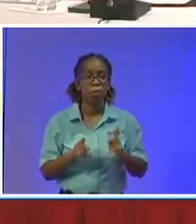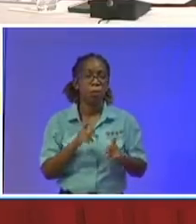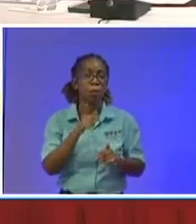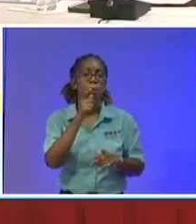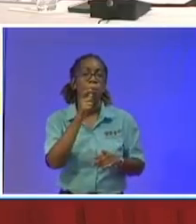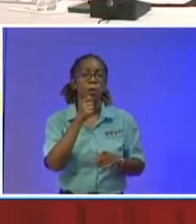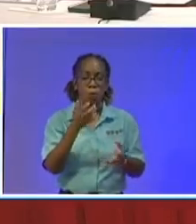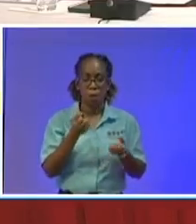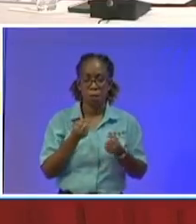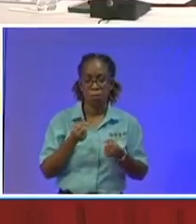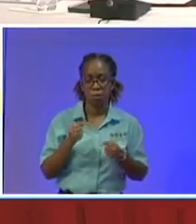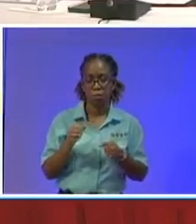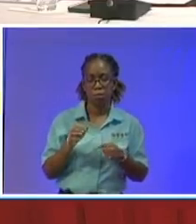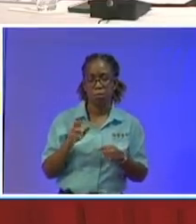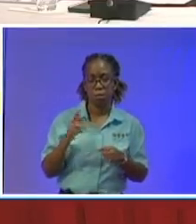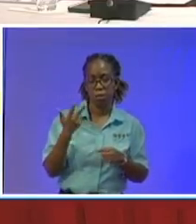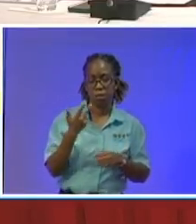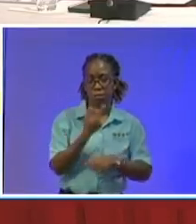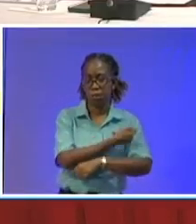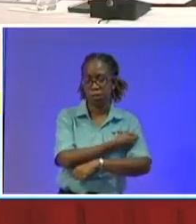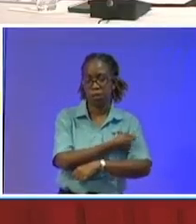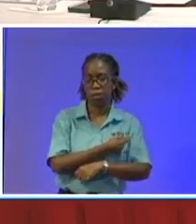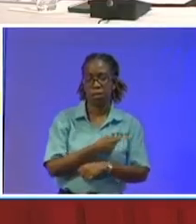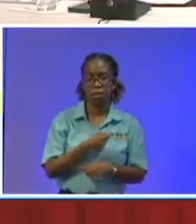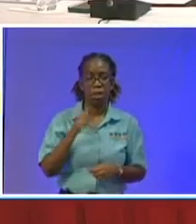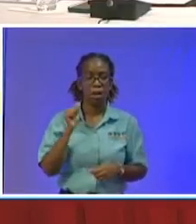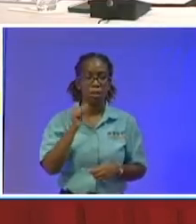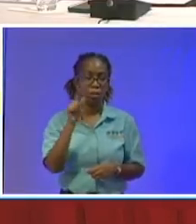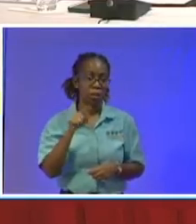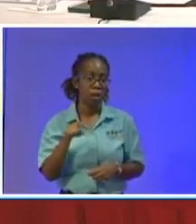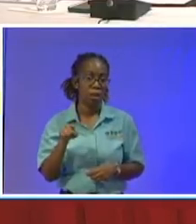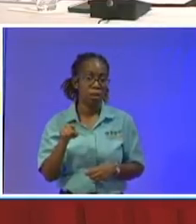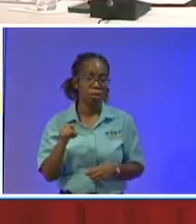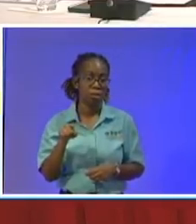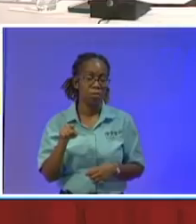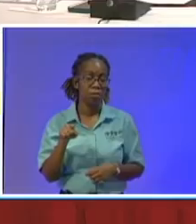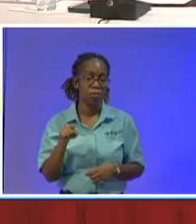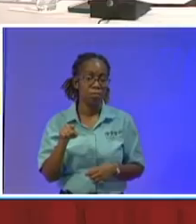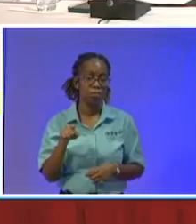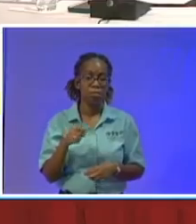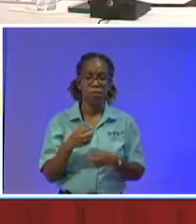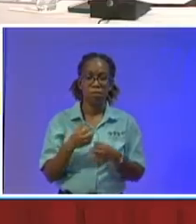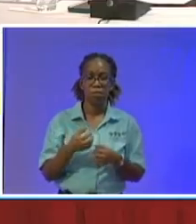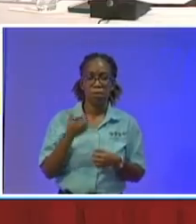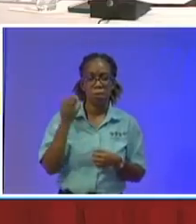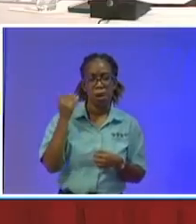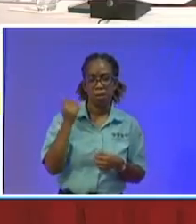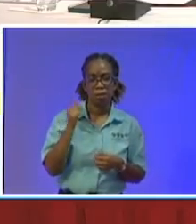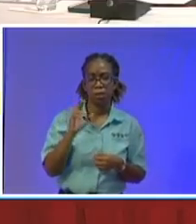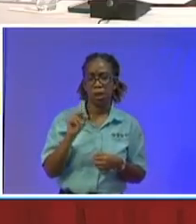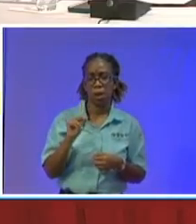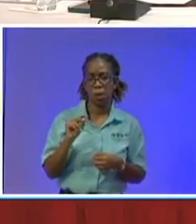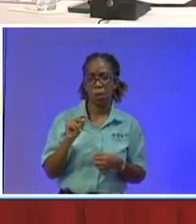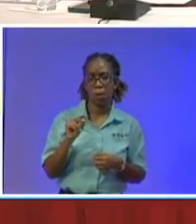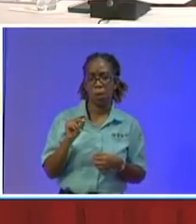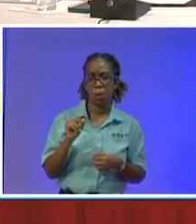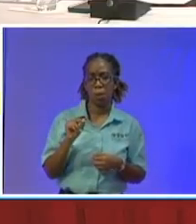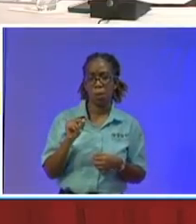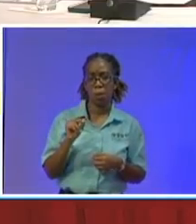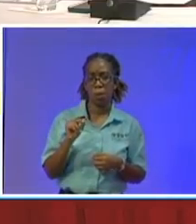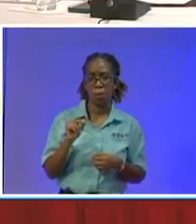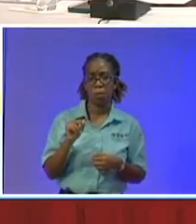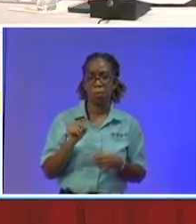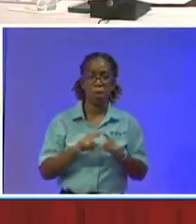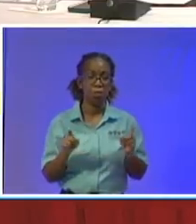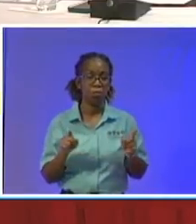AstraZeneca vaccine to get it rather than get rid of the remaining doses that expired? And what